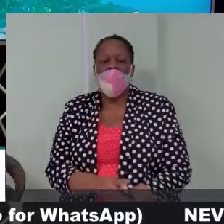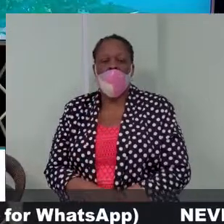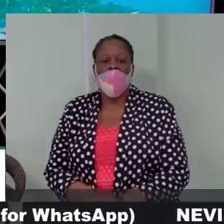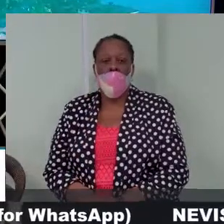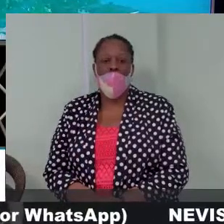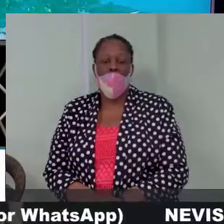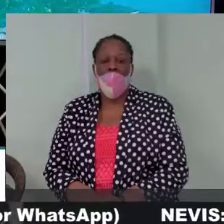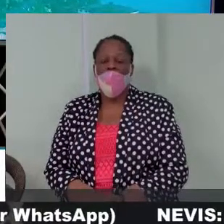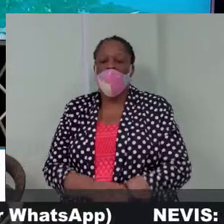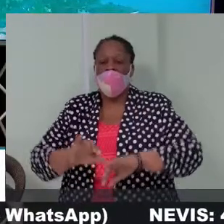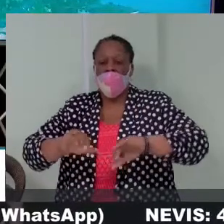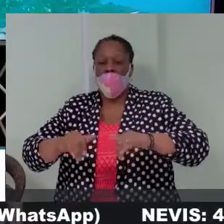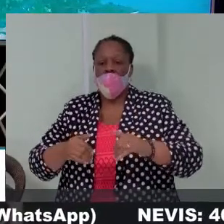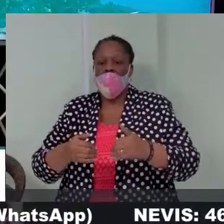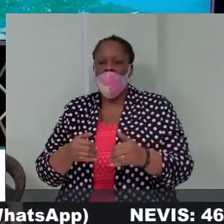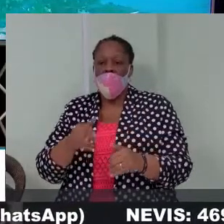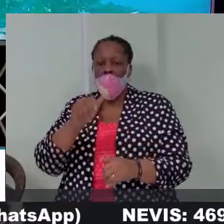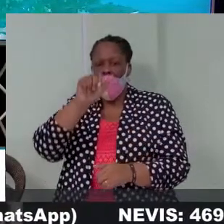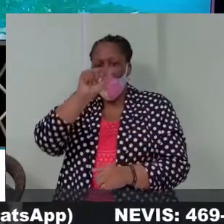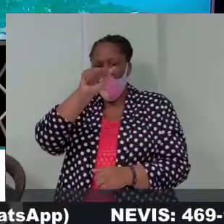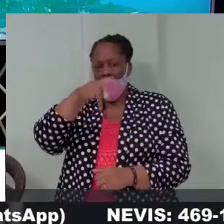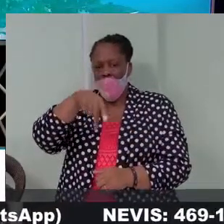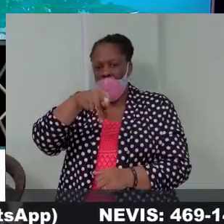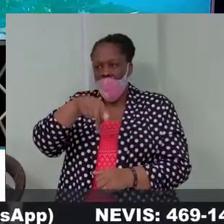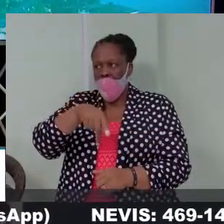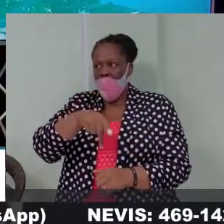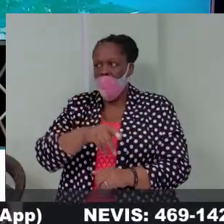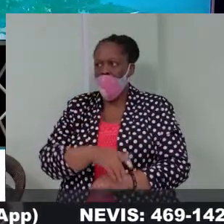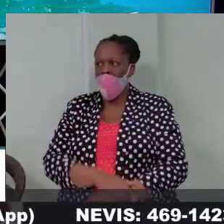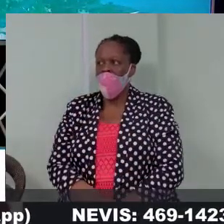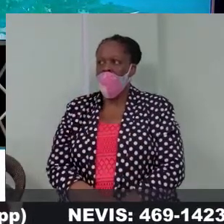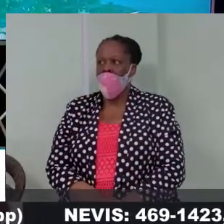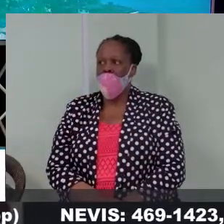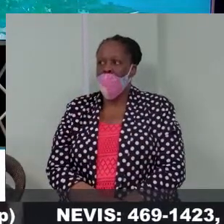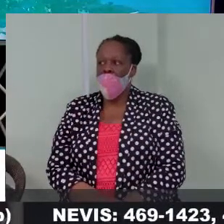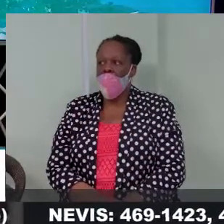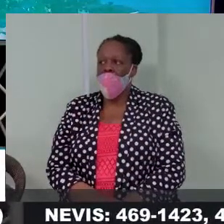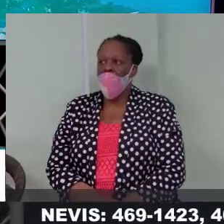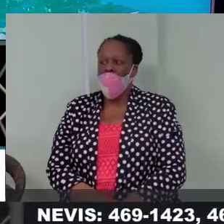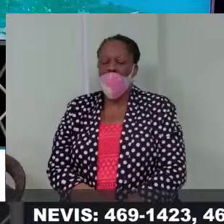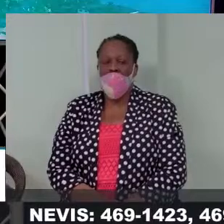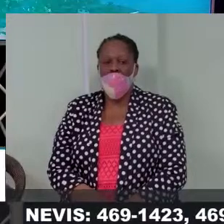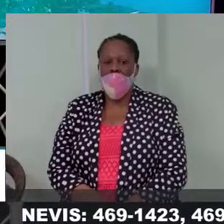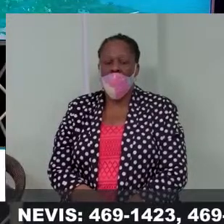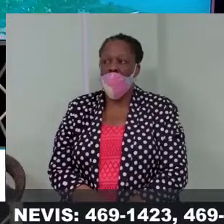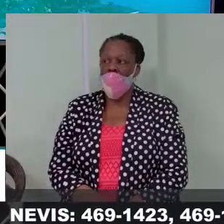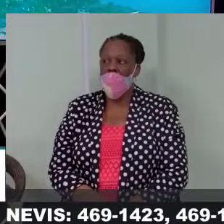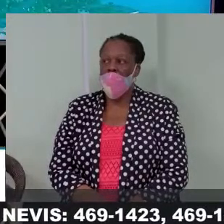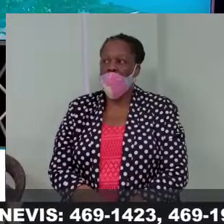COVID-19 app, and if people are recording their symptoms via the app.